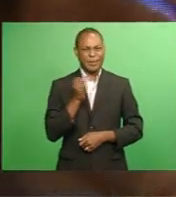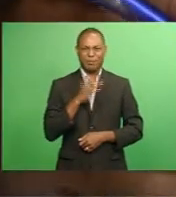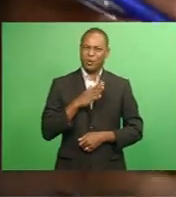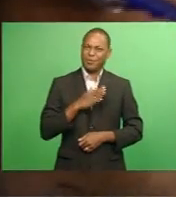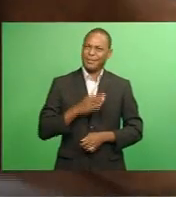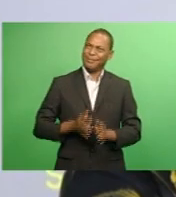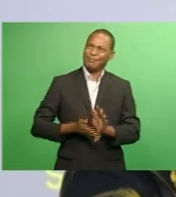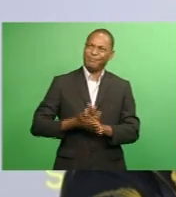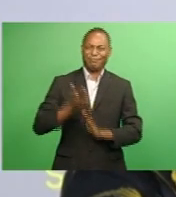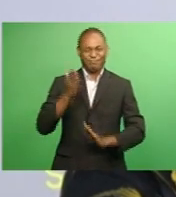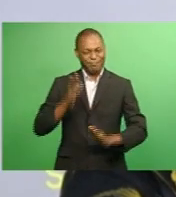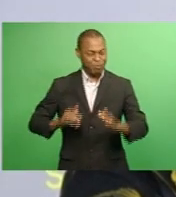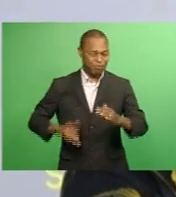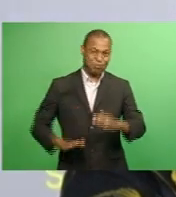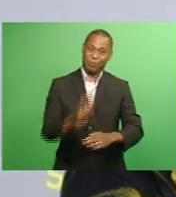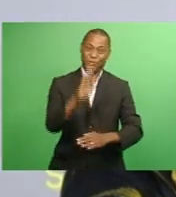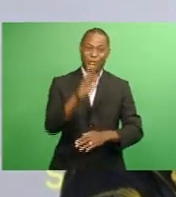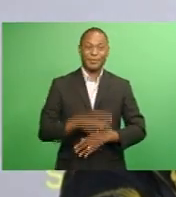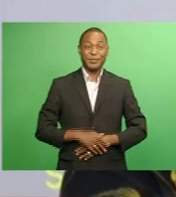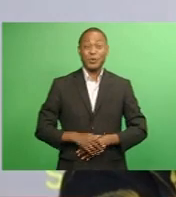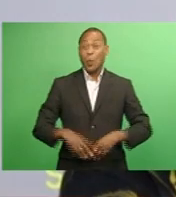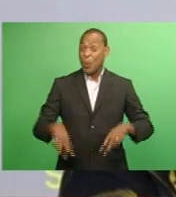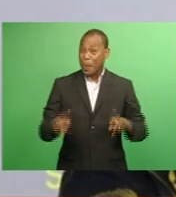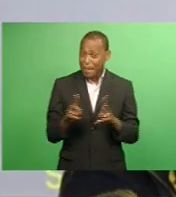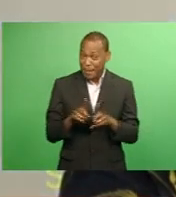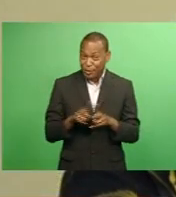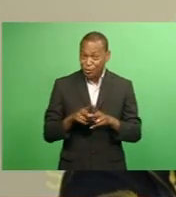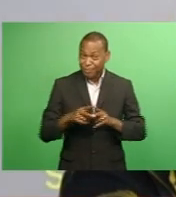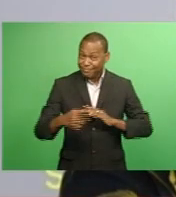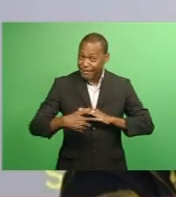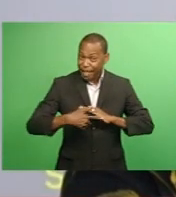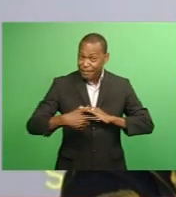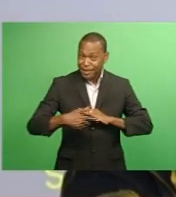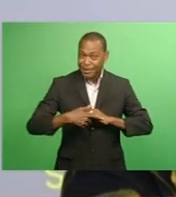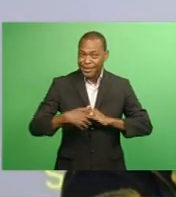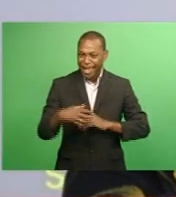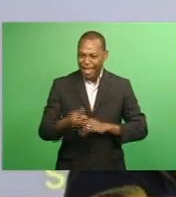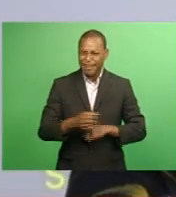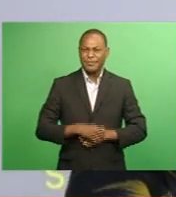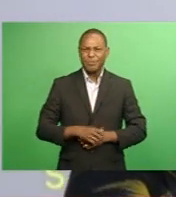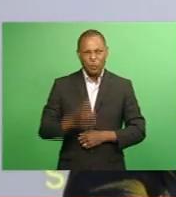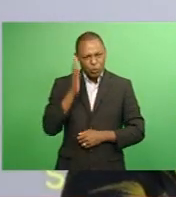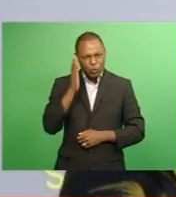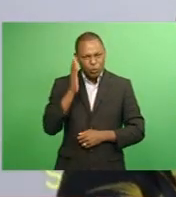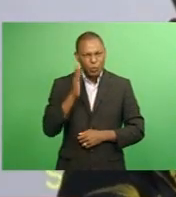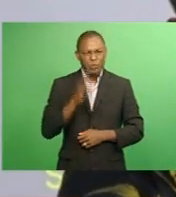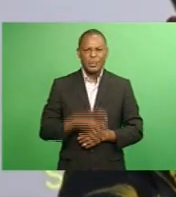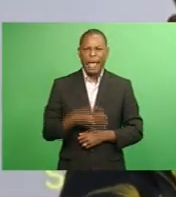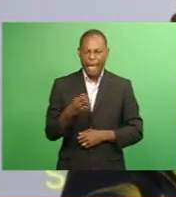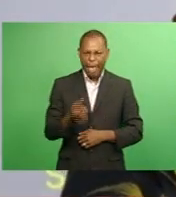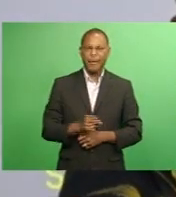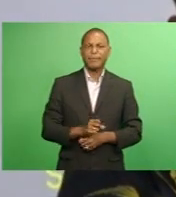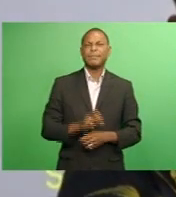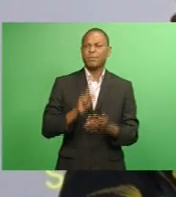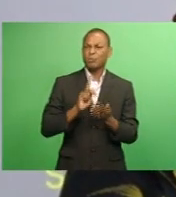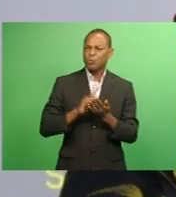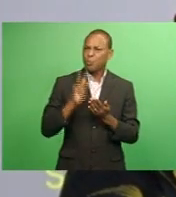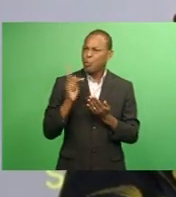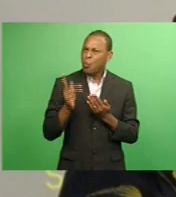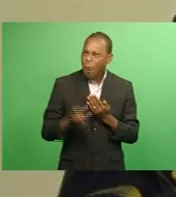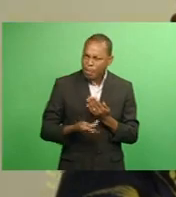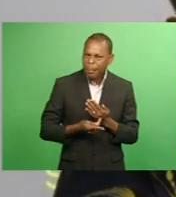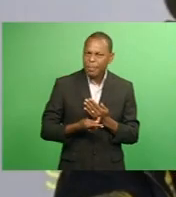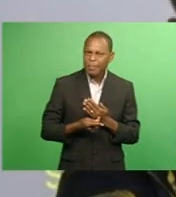season. This partnership provides a platform for the school to implement its sports program, which is geared